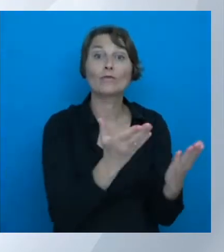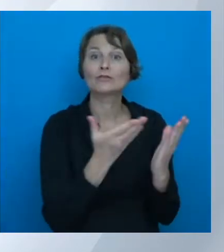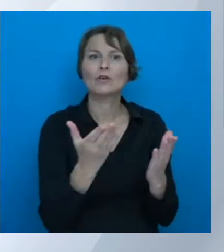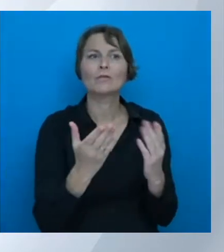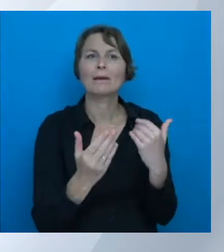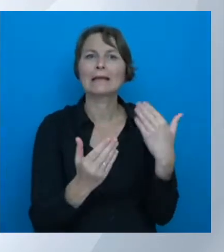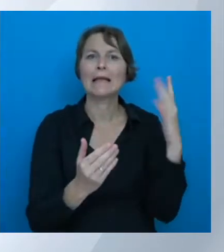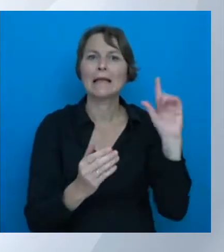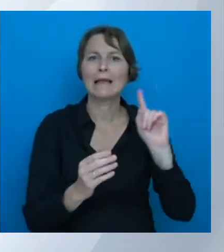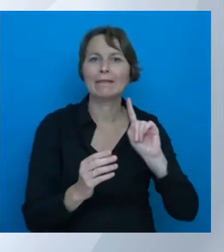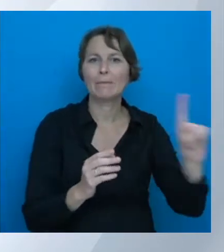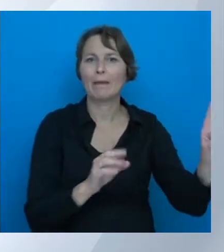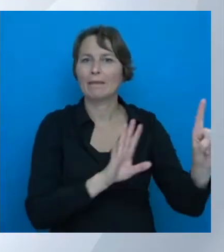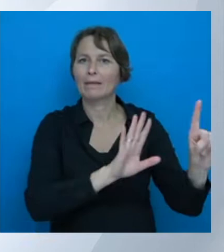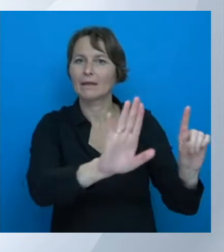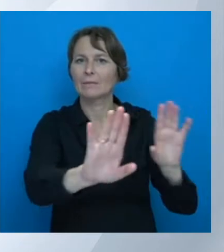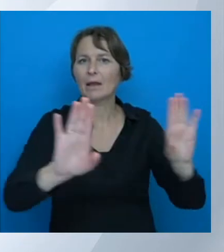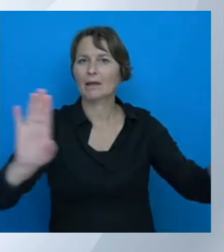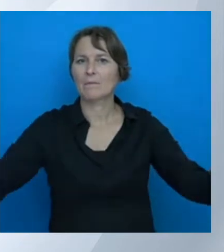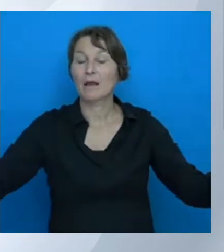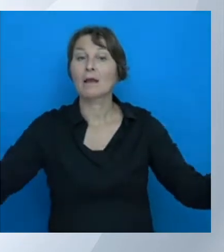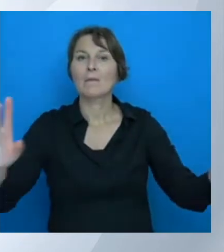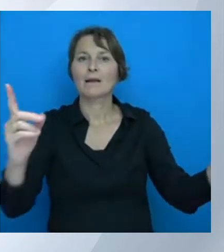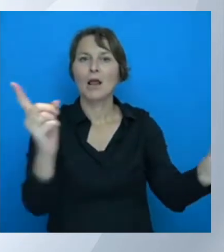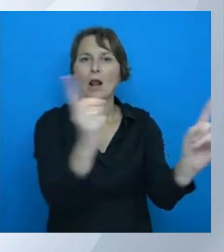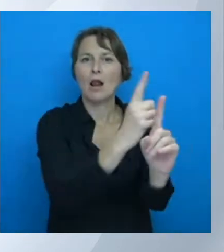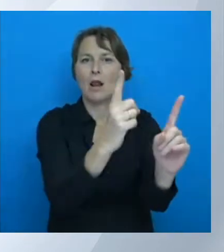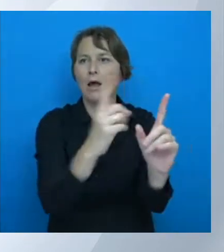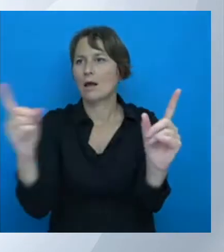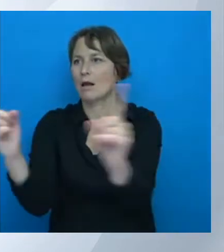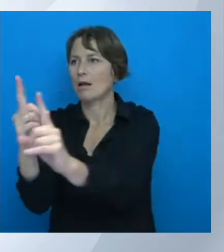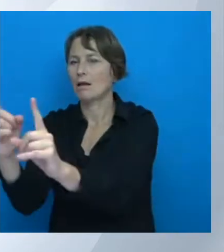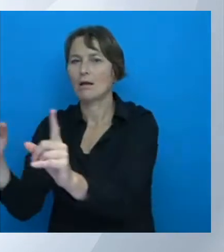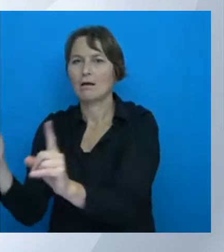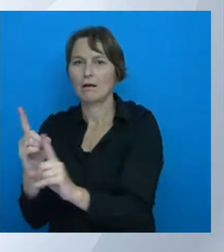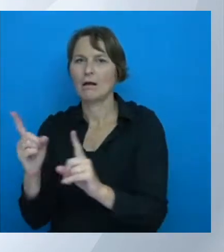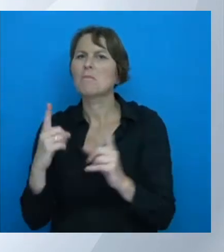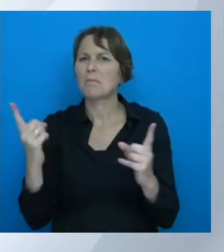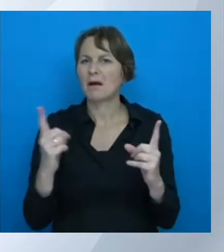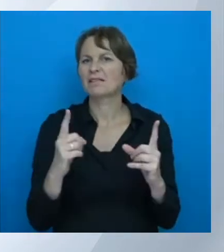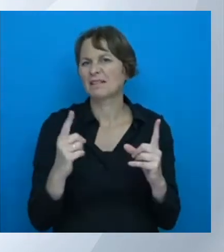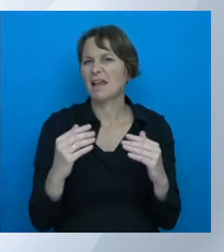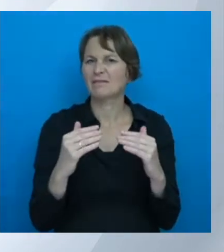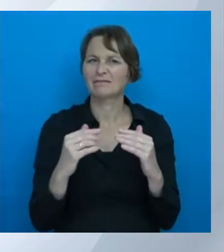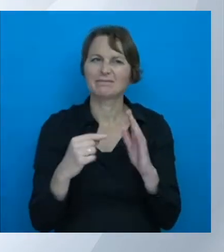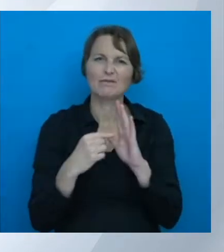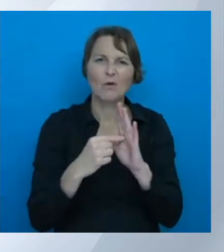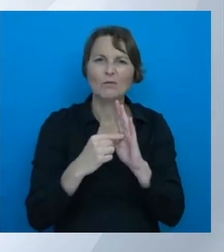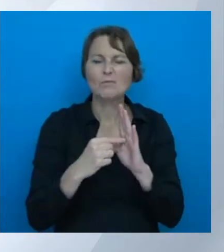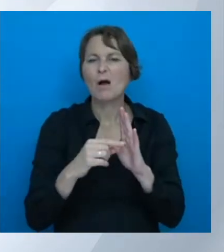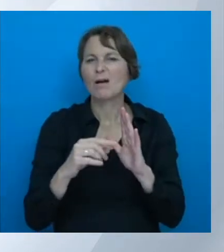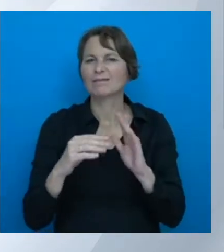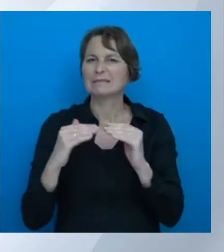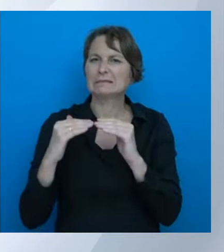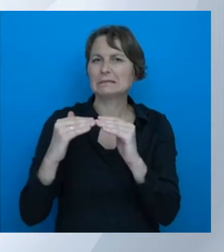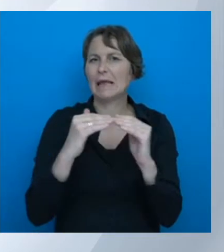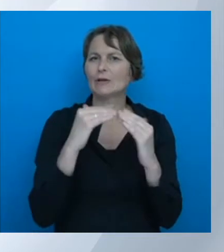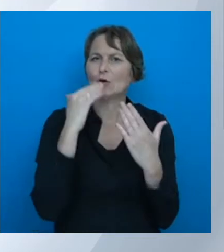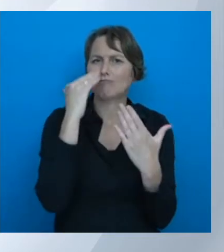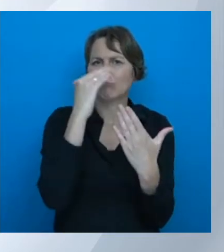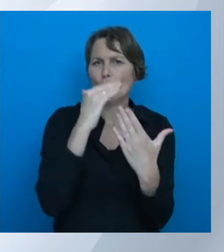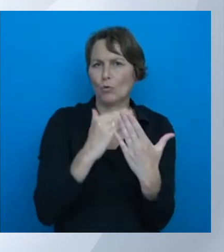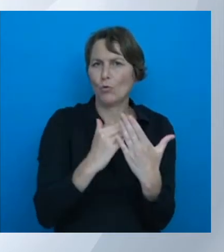are talking to each other by using standard protocols like HTTP or gRPC via well-defined